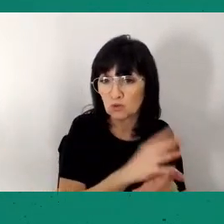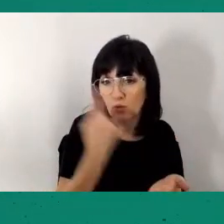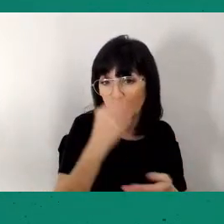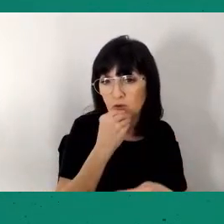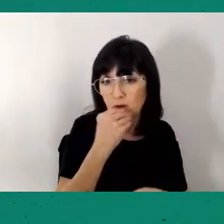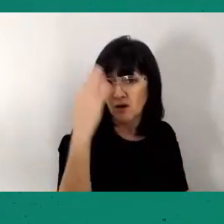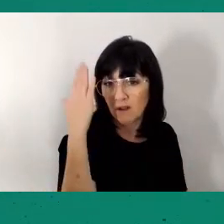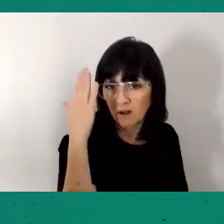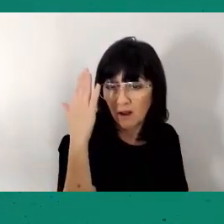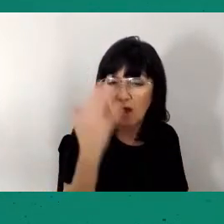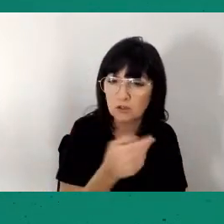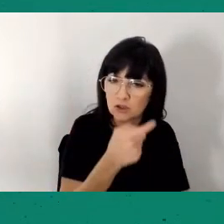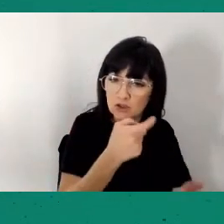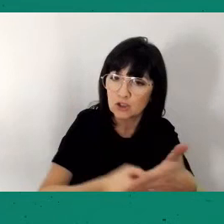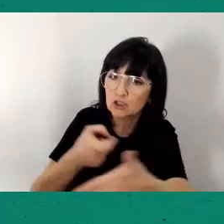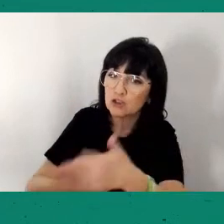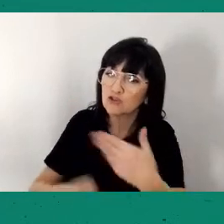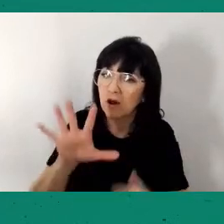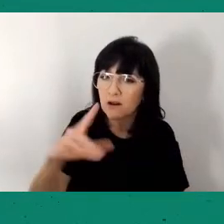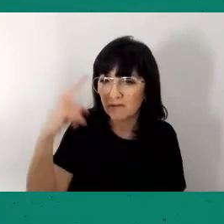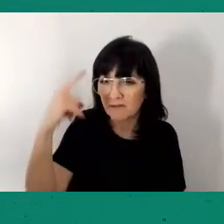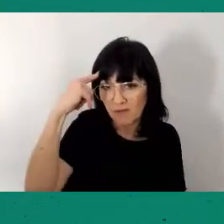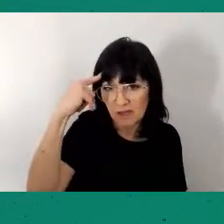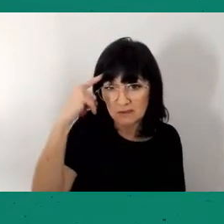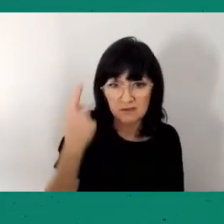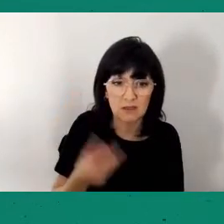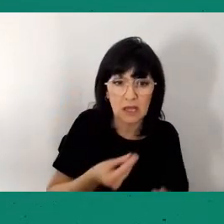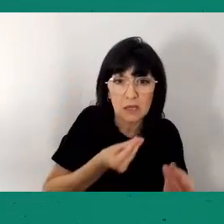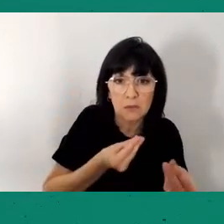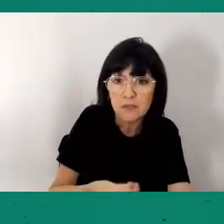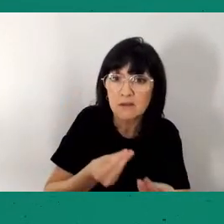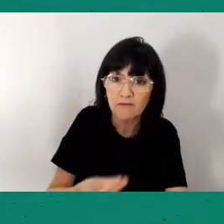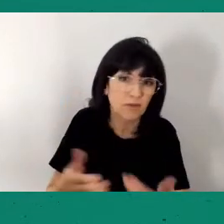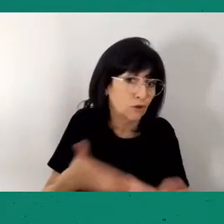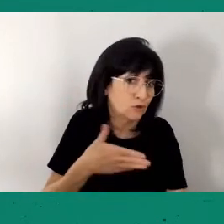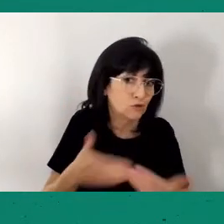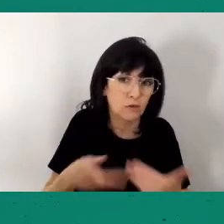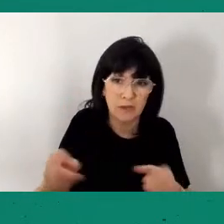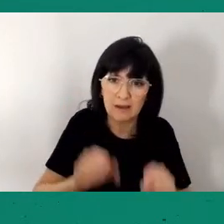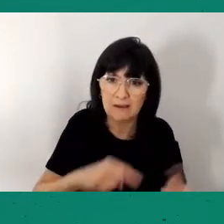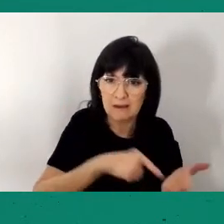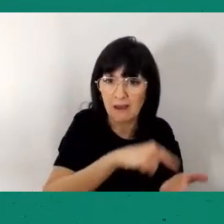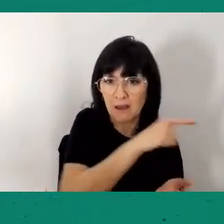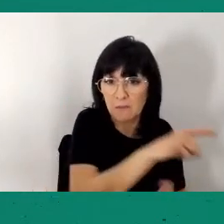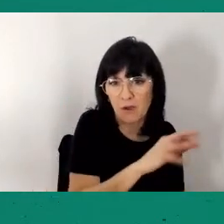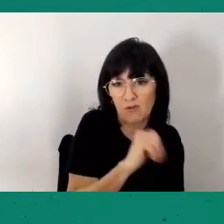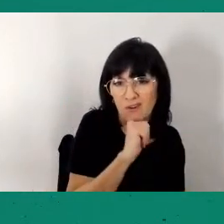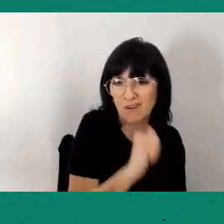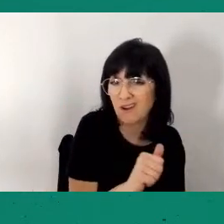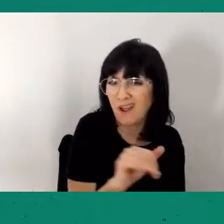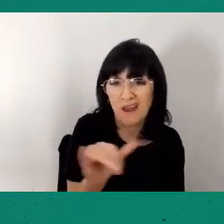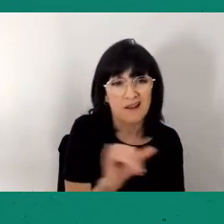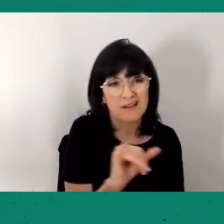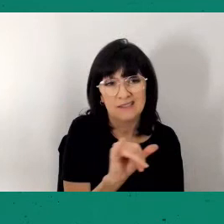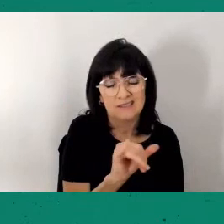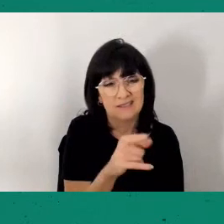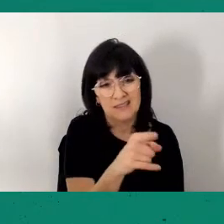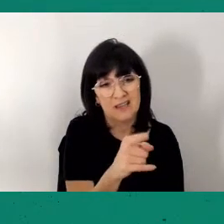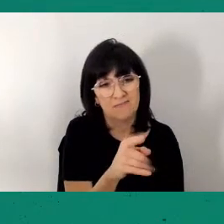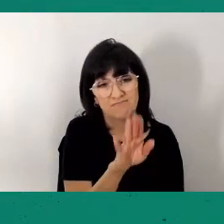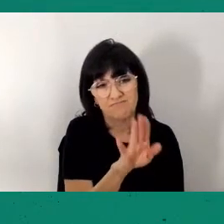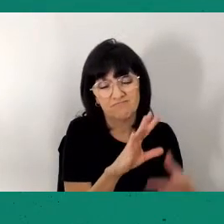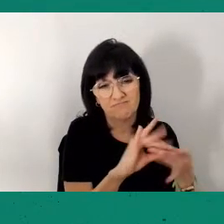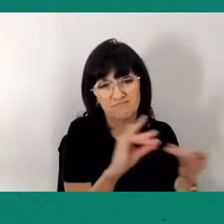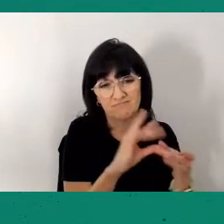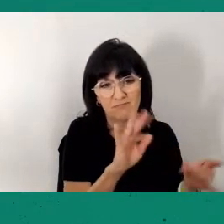nickel and feed them whether they had the nickel or not, was the same kind of thing that your grandmother was confronted with as well, because